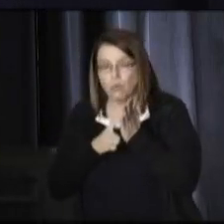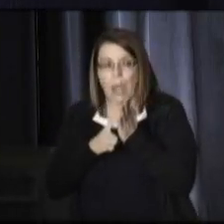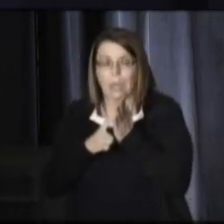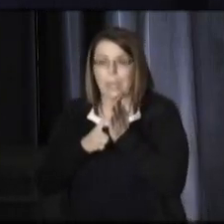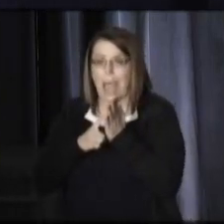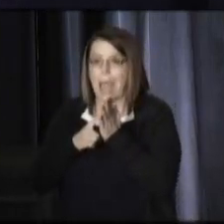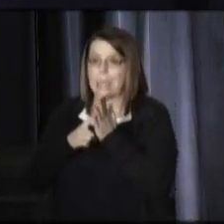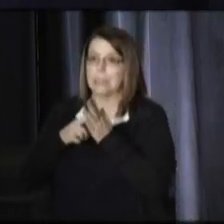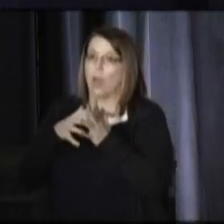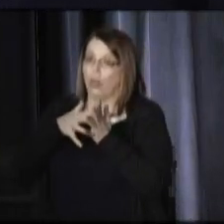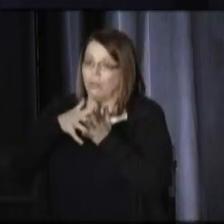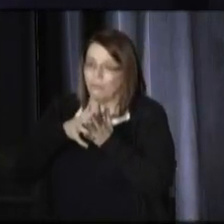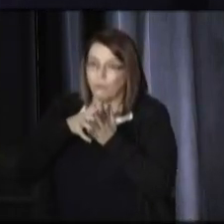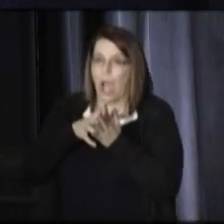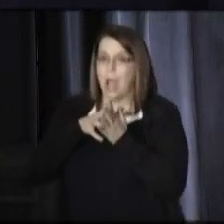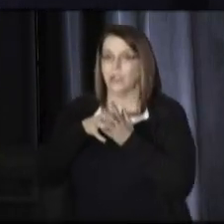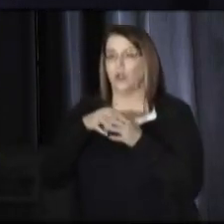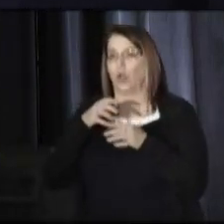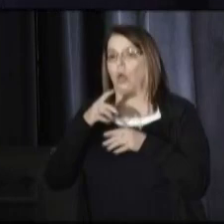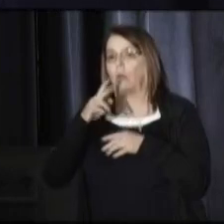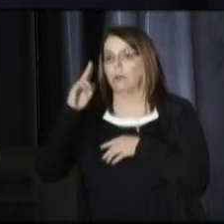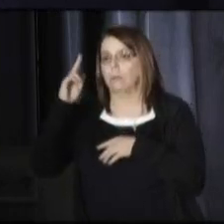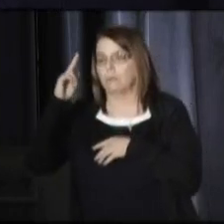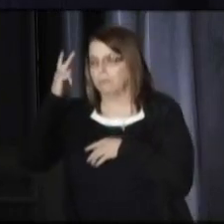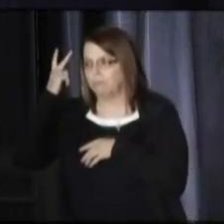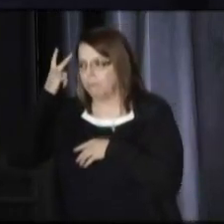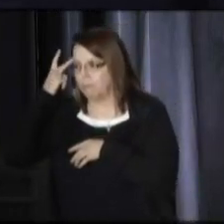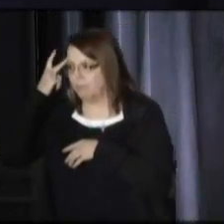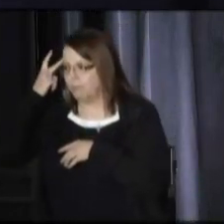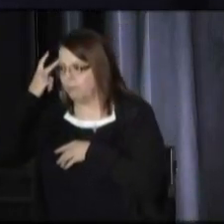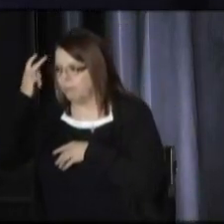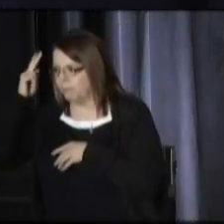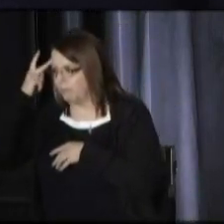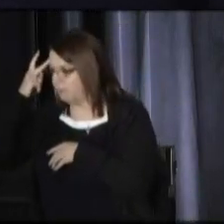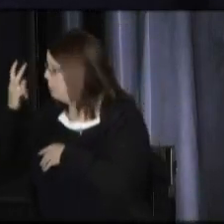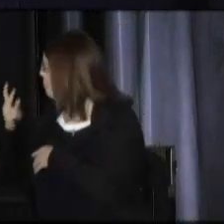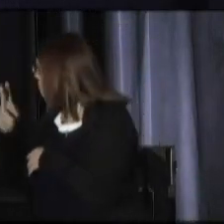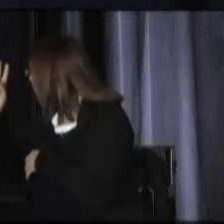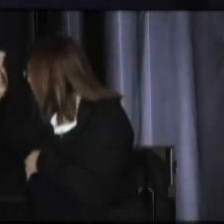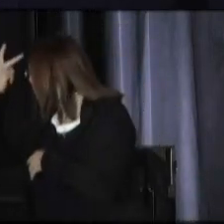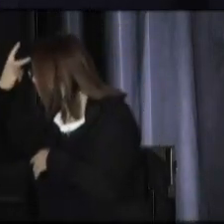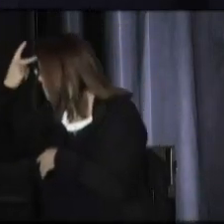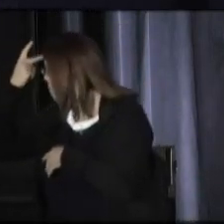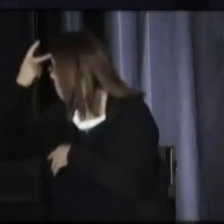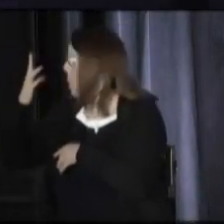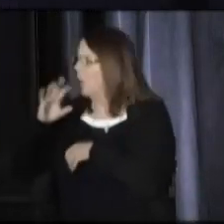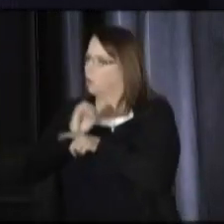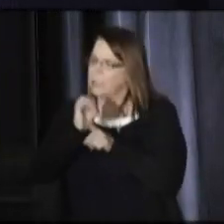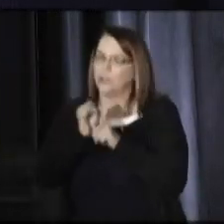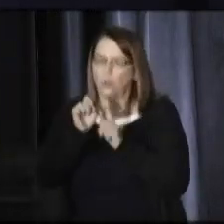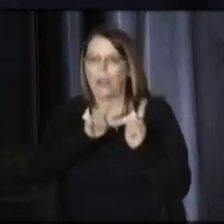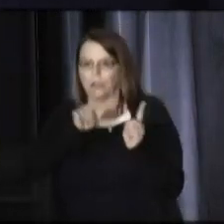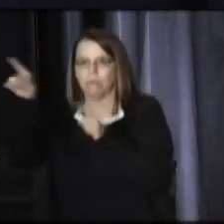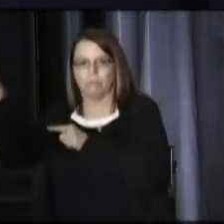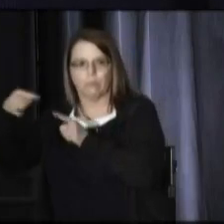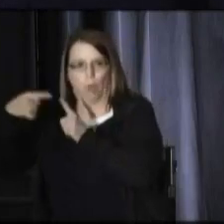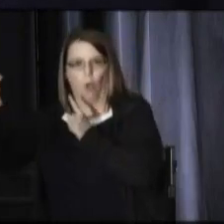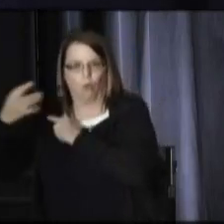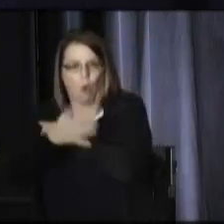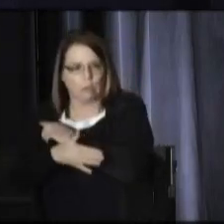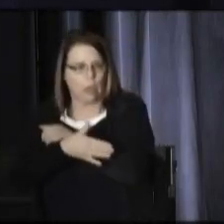also want to acknowledge, the difficulties that we've all had these past 2 years, being isolated, but also growing